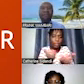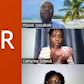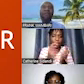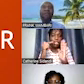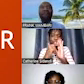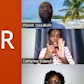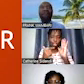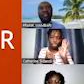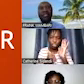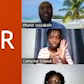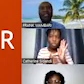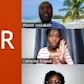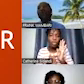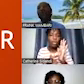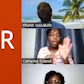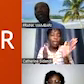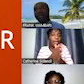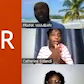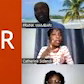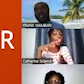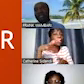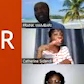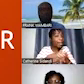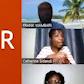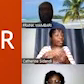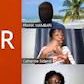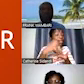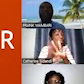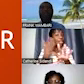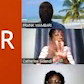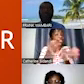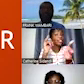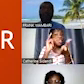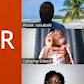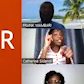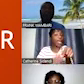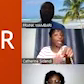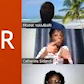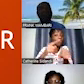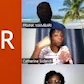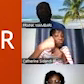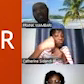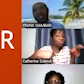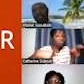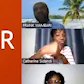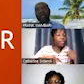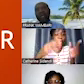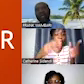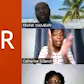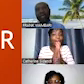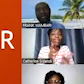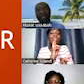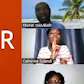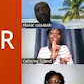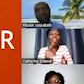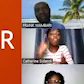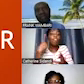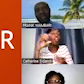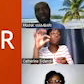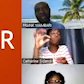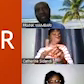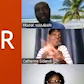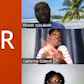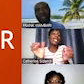finding difficulties or you found difficulties that particular time to move on, or as a result of elections happening,